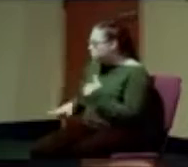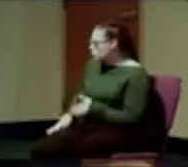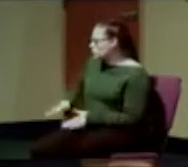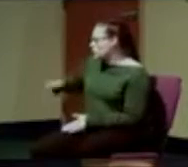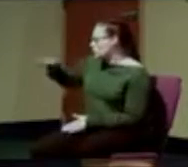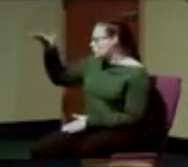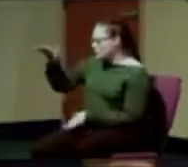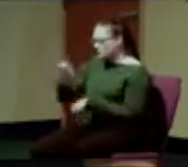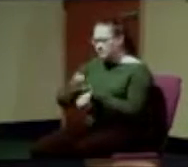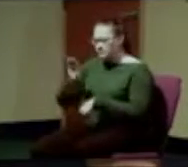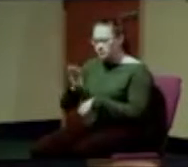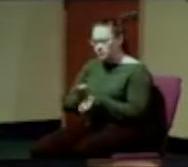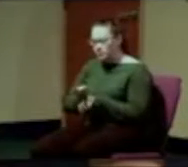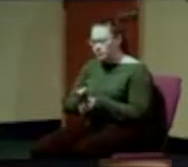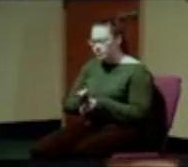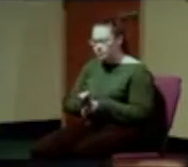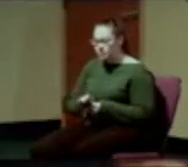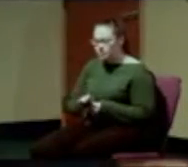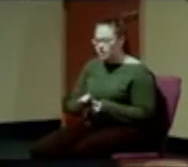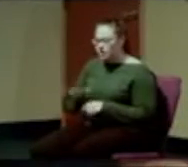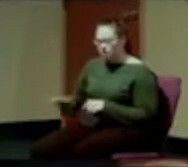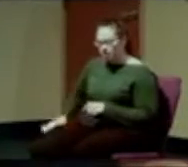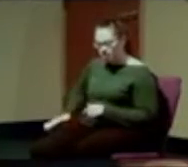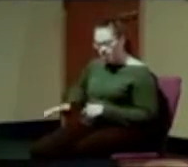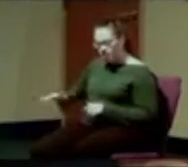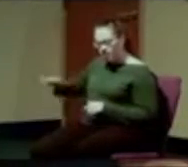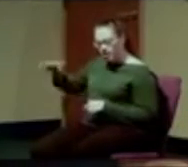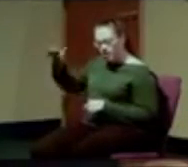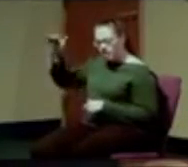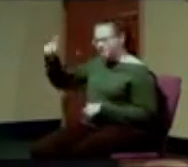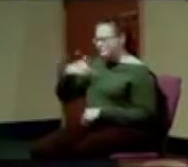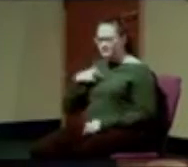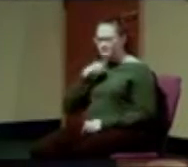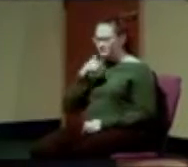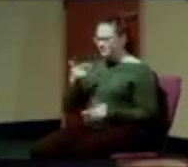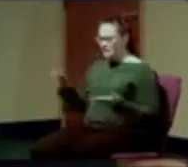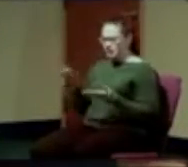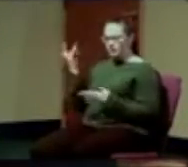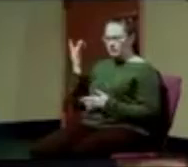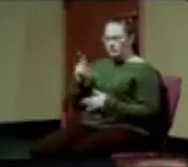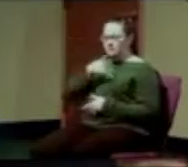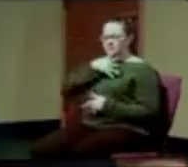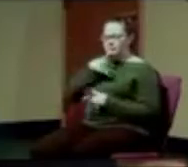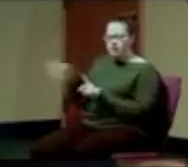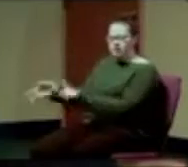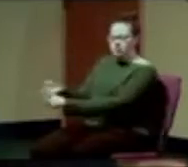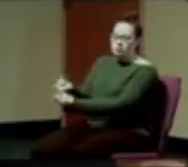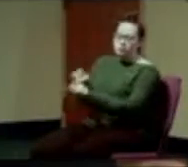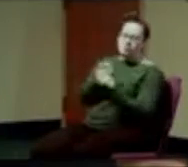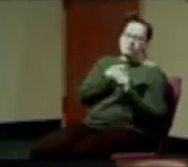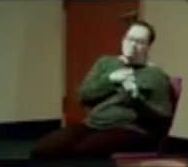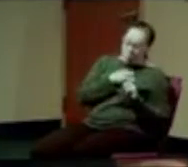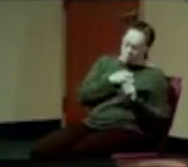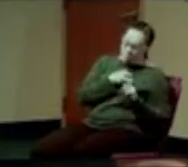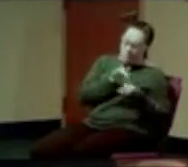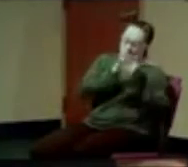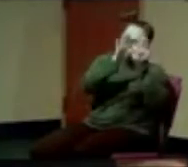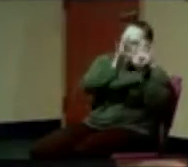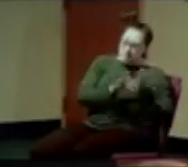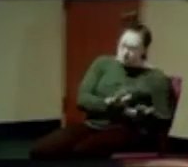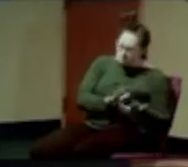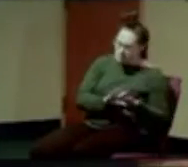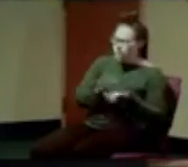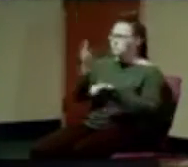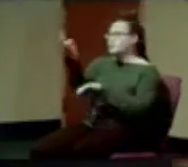of my life, and I am not here today because mom brought me to church every Sunday morning, Sunday night, and Wednesday night, and every revival, and